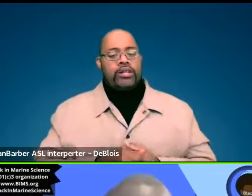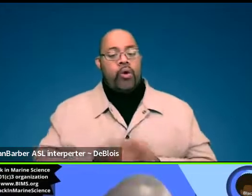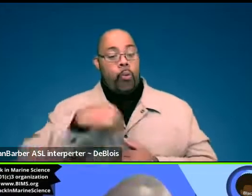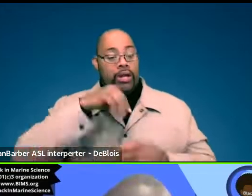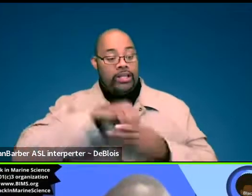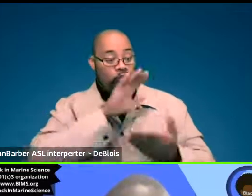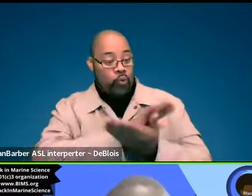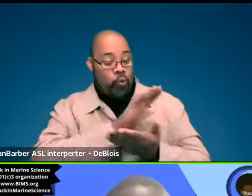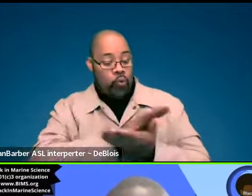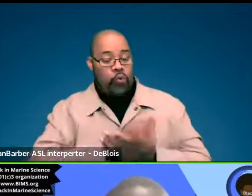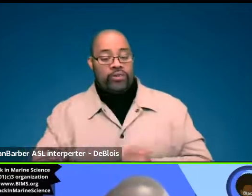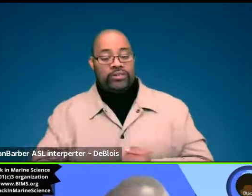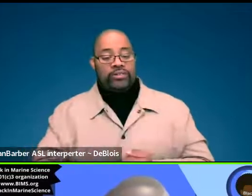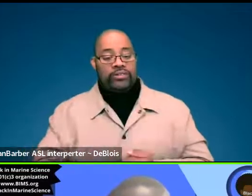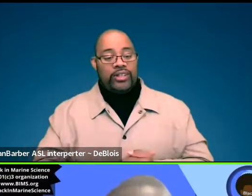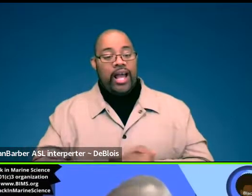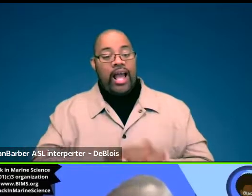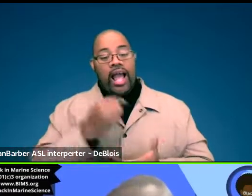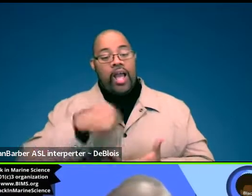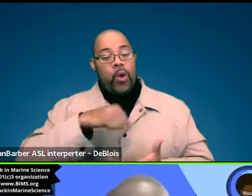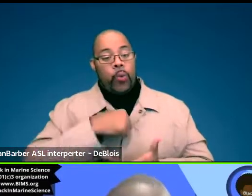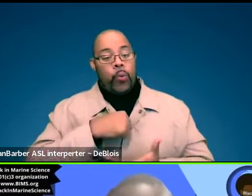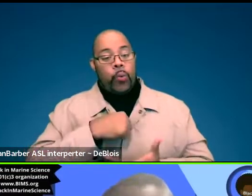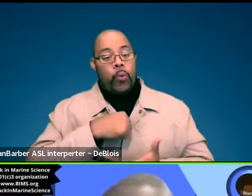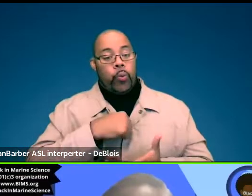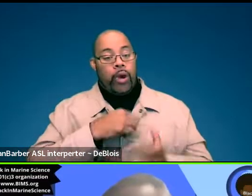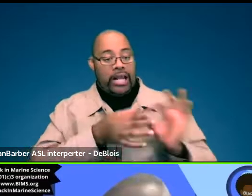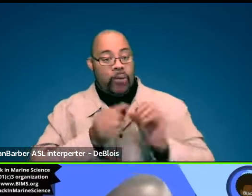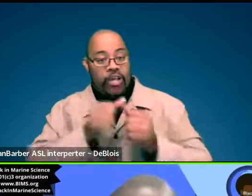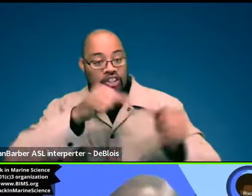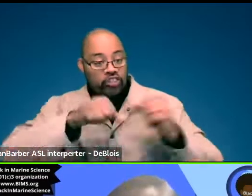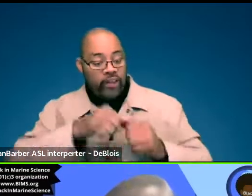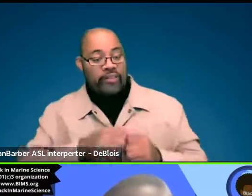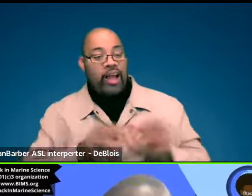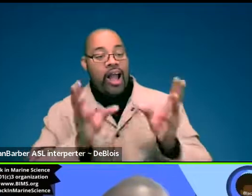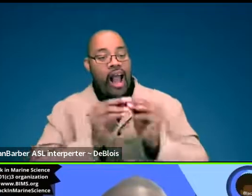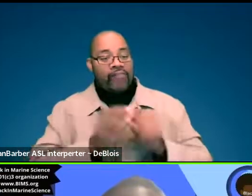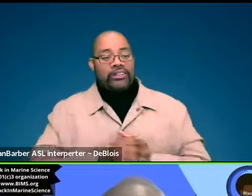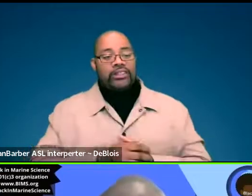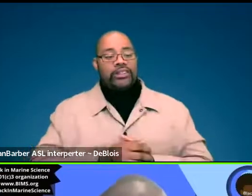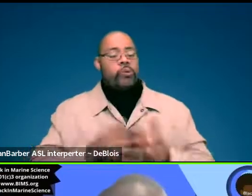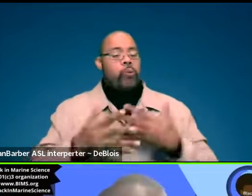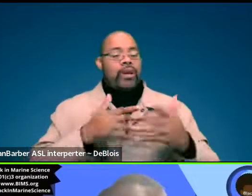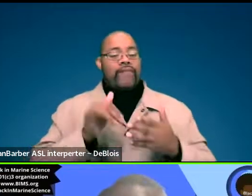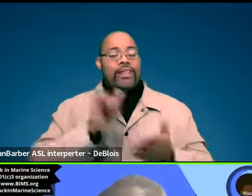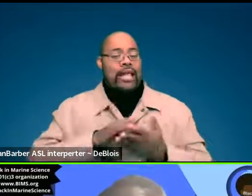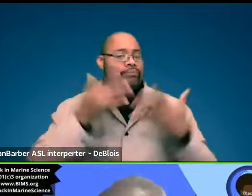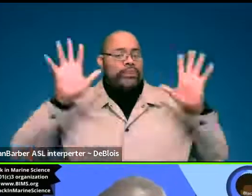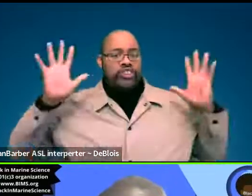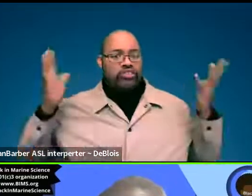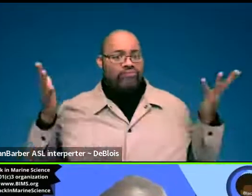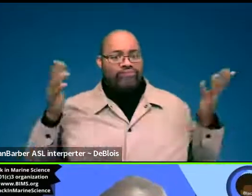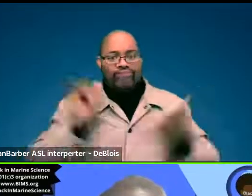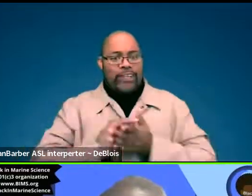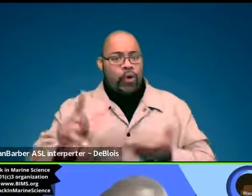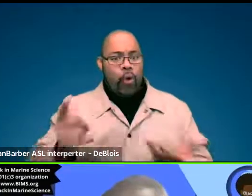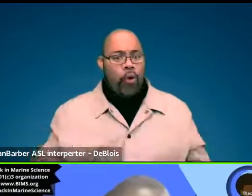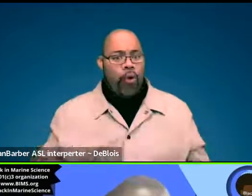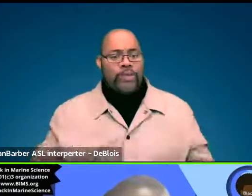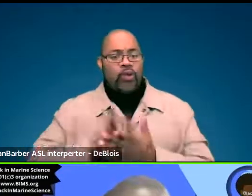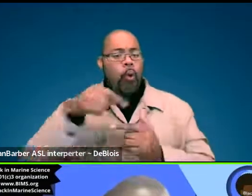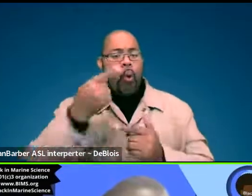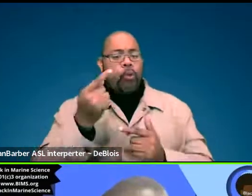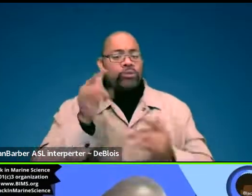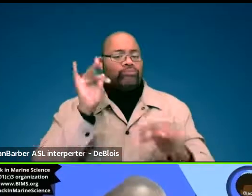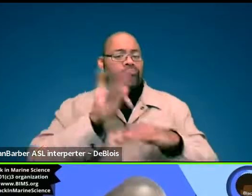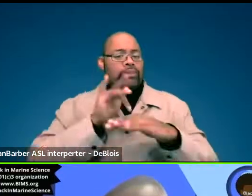in school and, we connected with each other at conferences, right, or whatever, like that was it. That was the only touch point